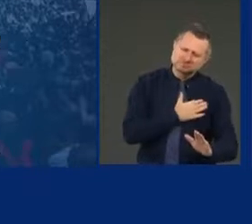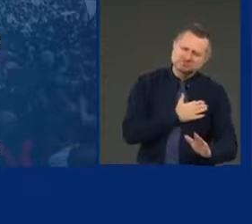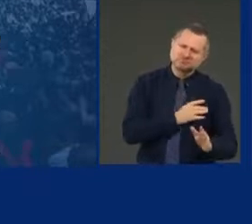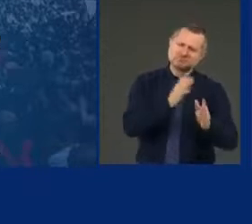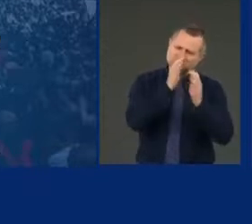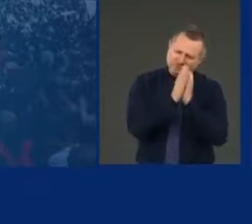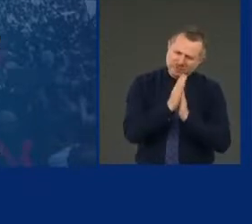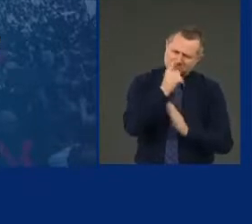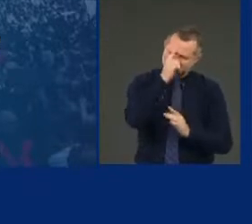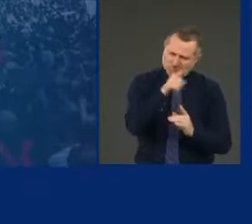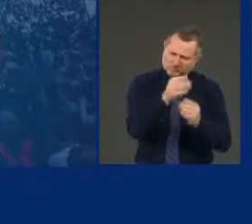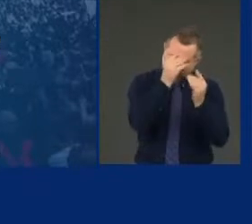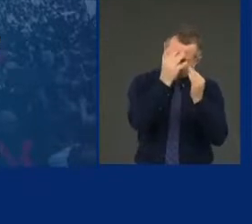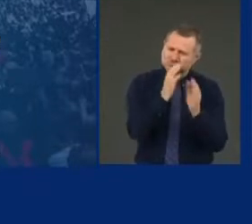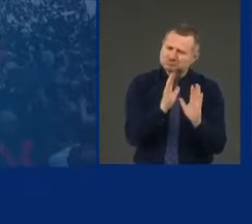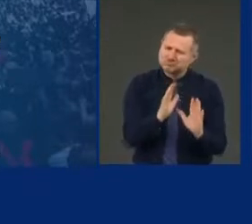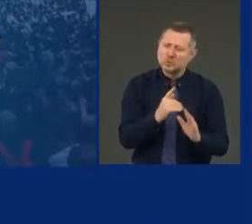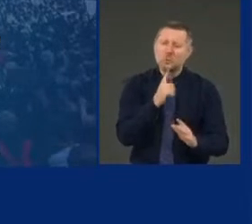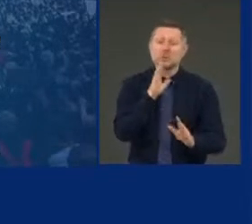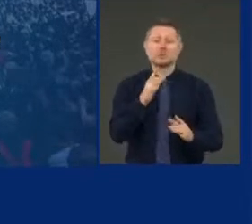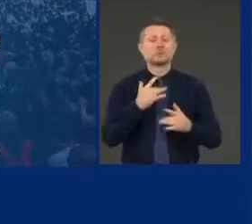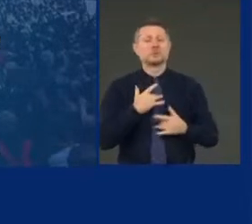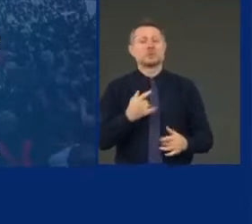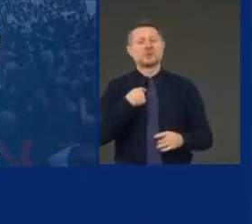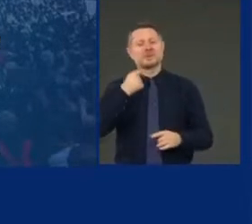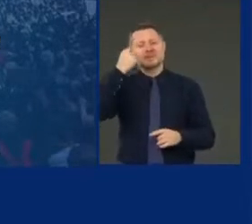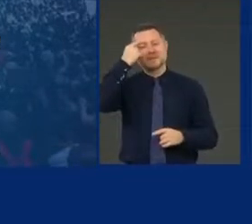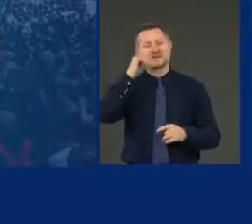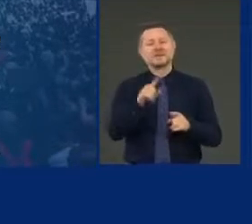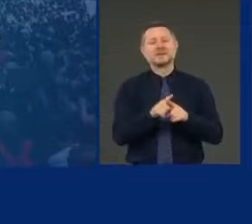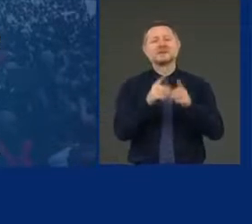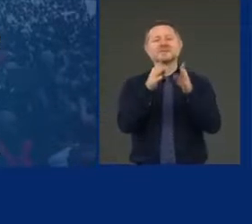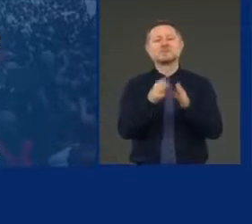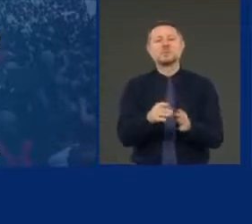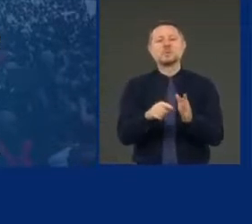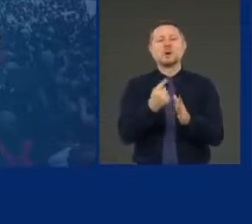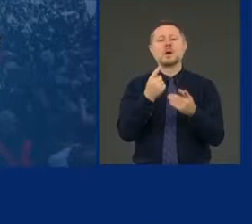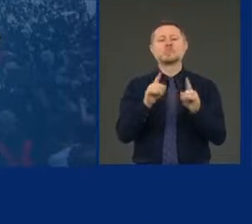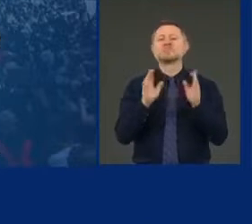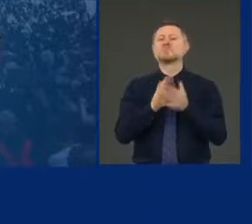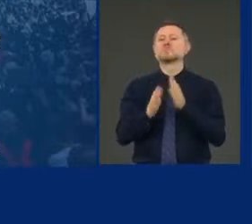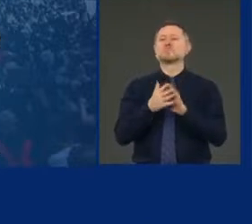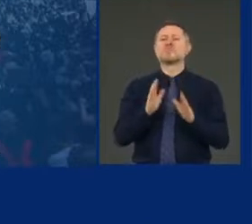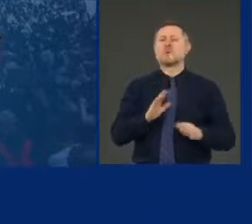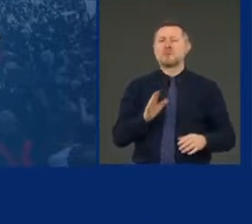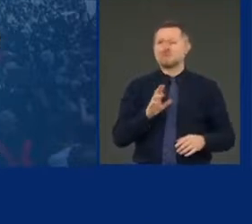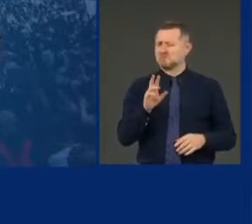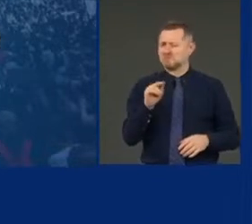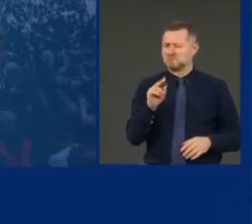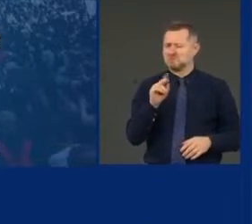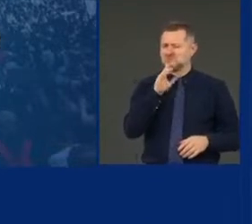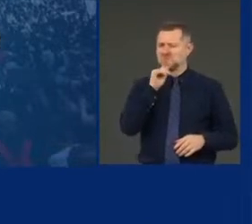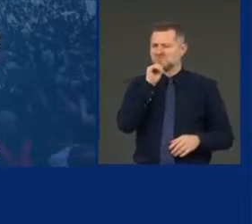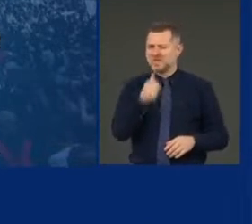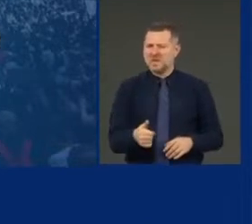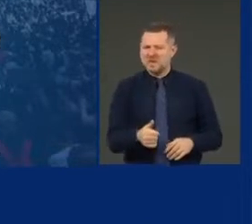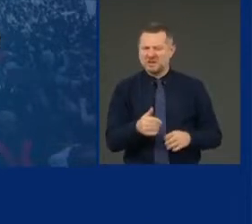to look at these situations as individual incidents. They're not individual